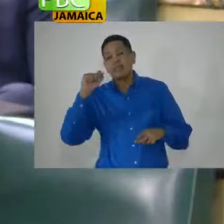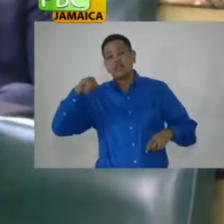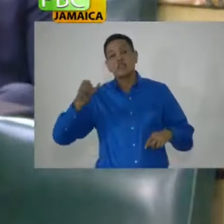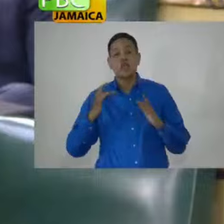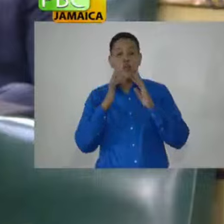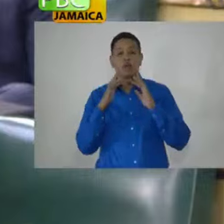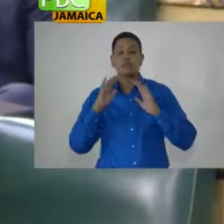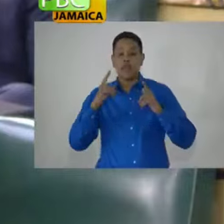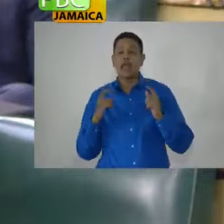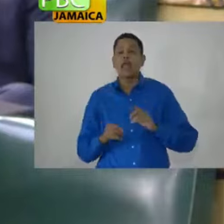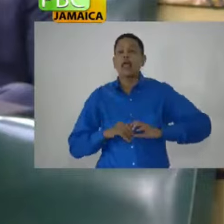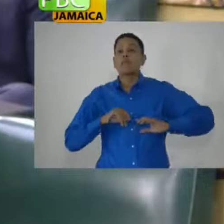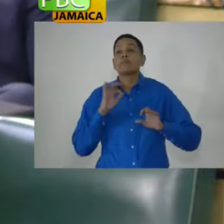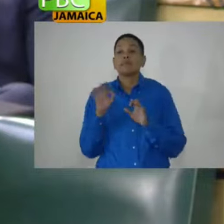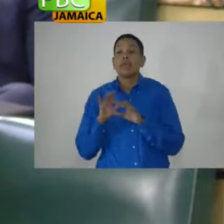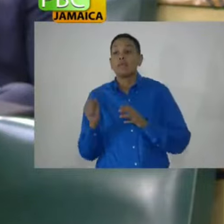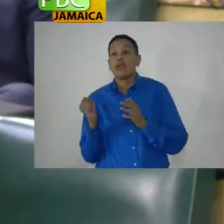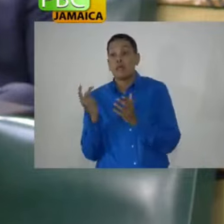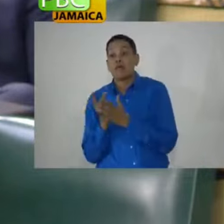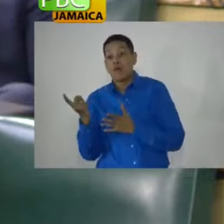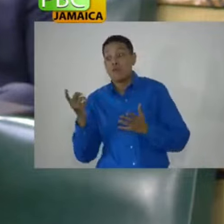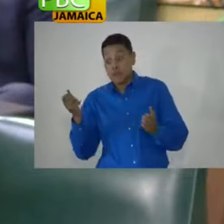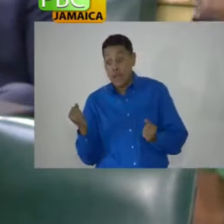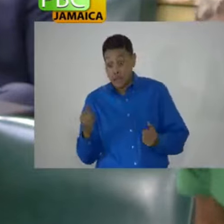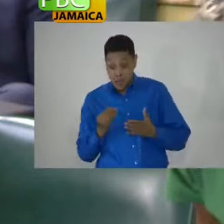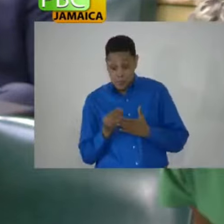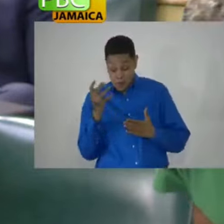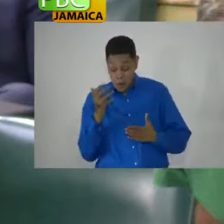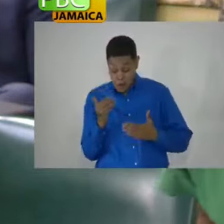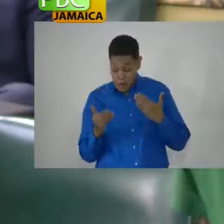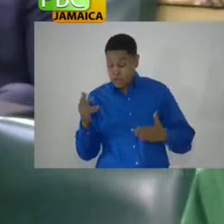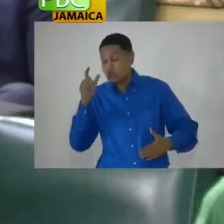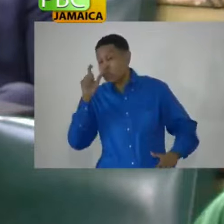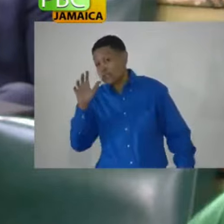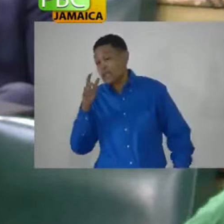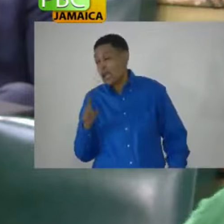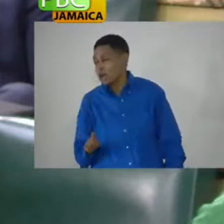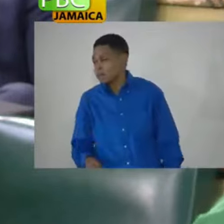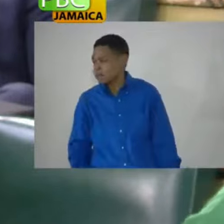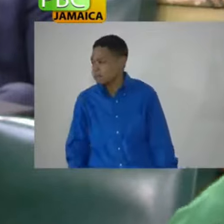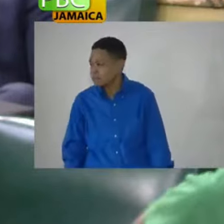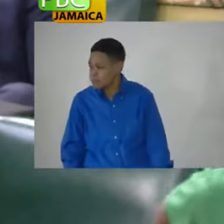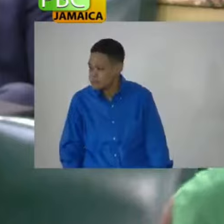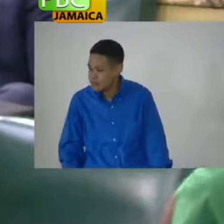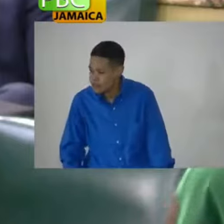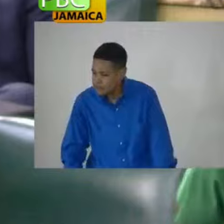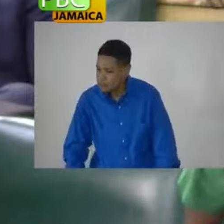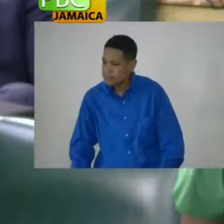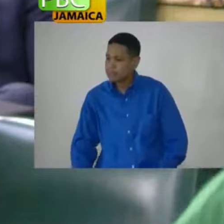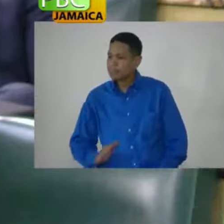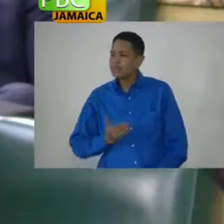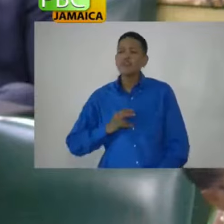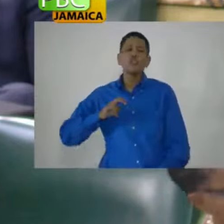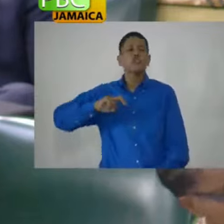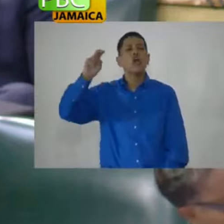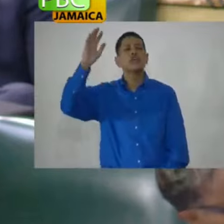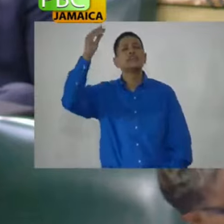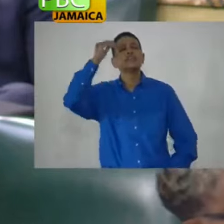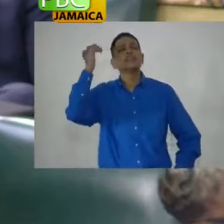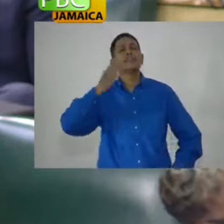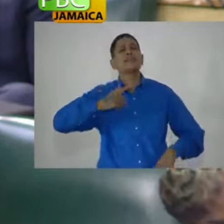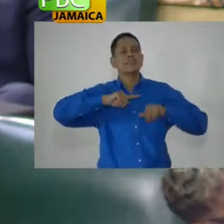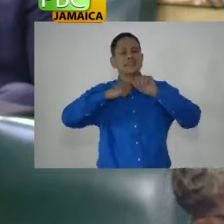website. Cabinet approved the procurement recently. Madam Speaker, our journey is set to begin